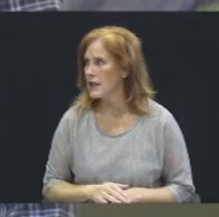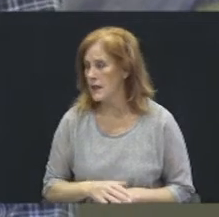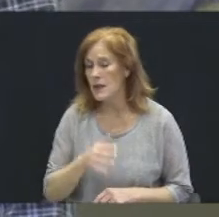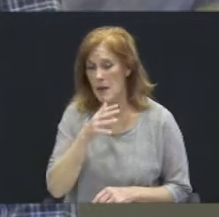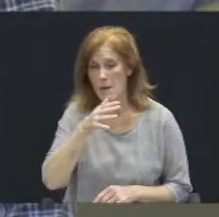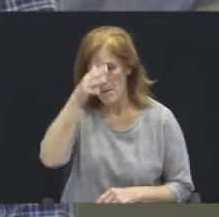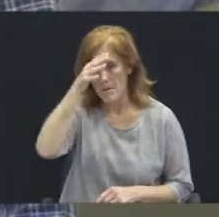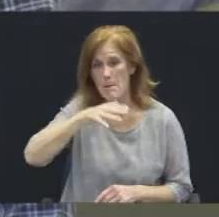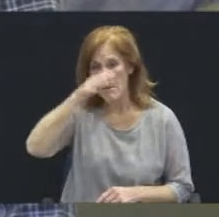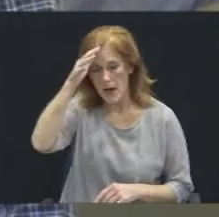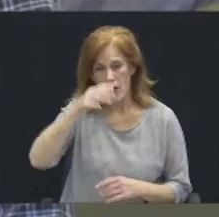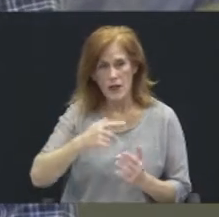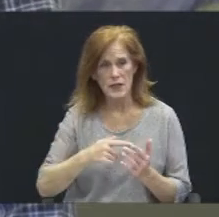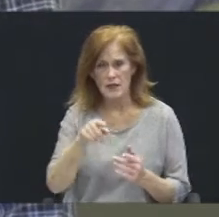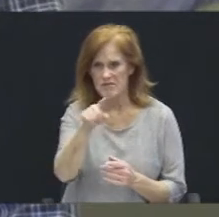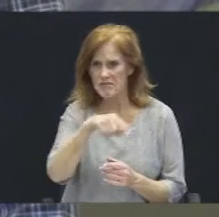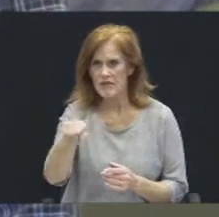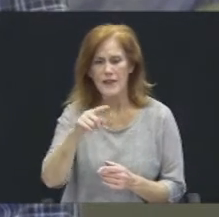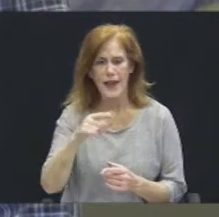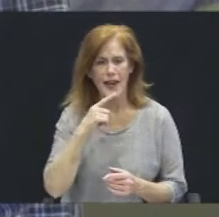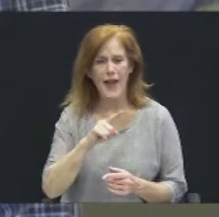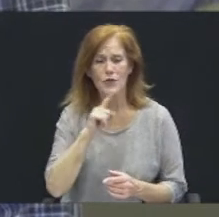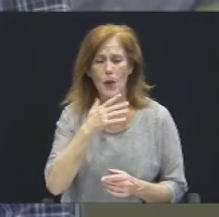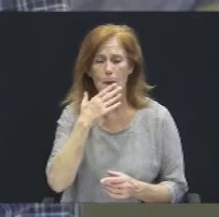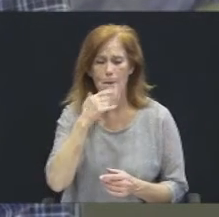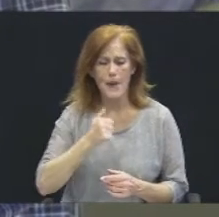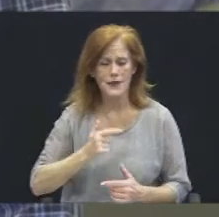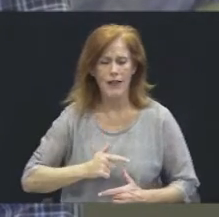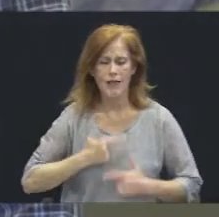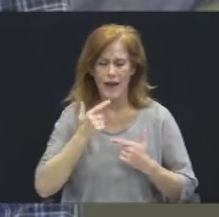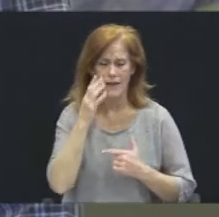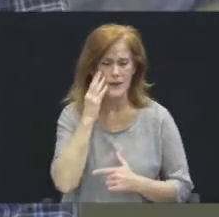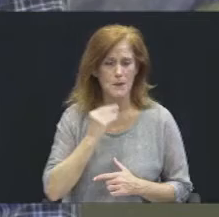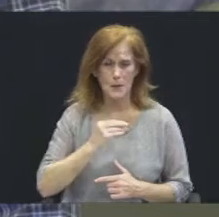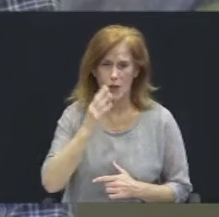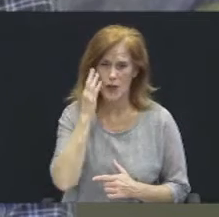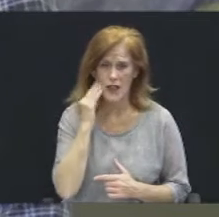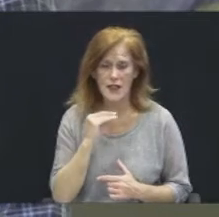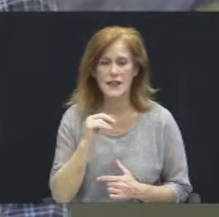parents have the best real life experience, and